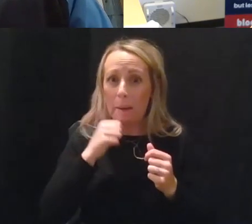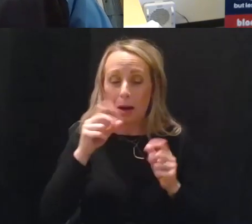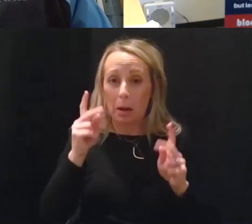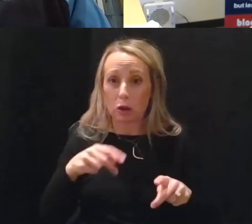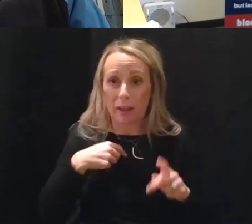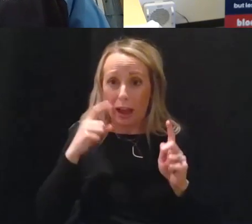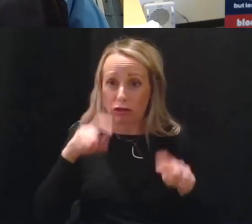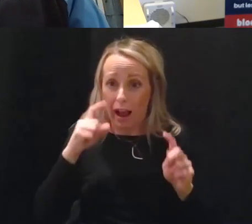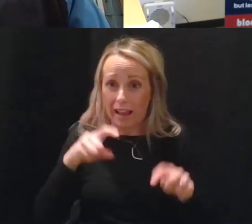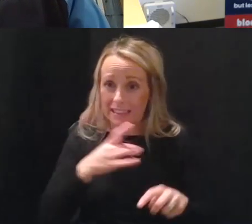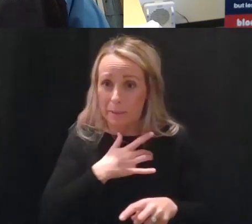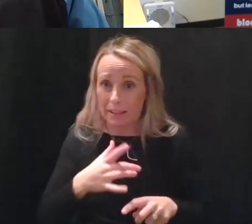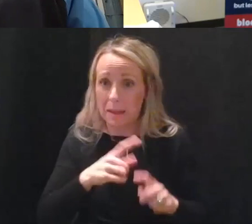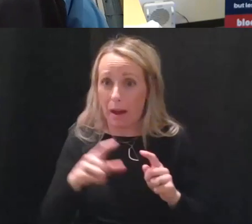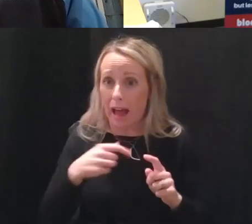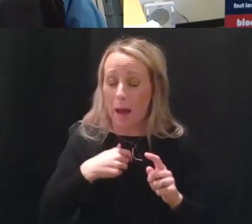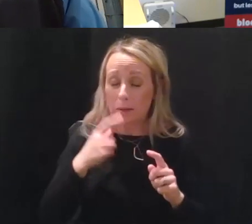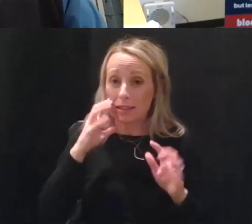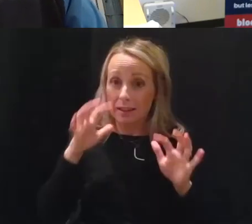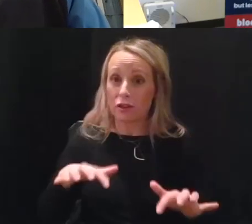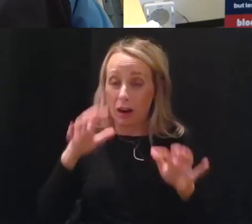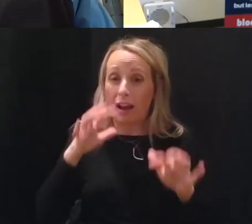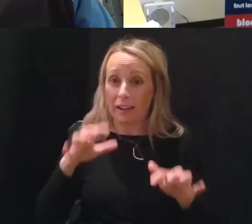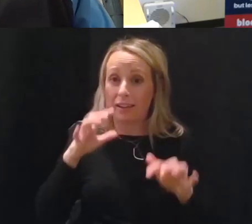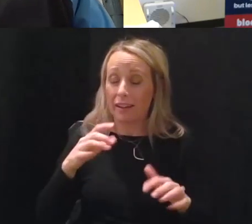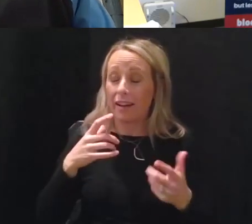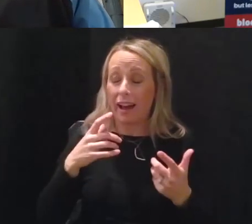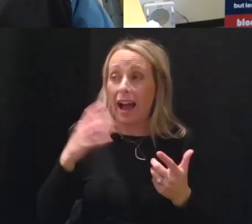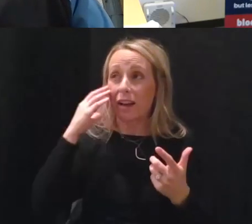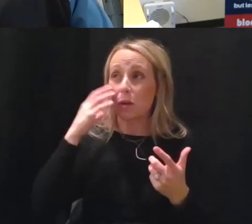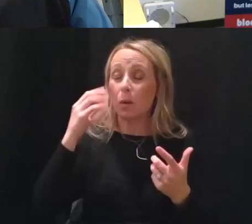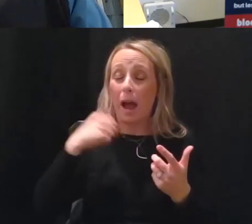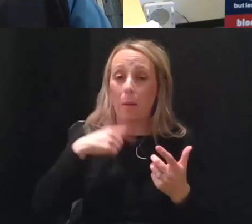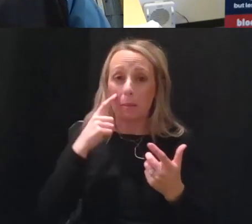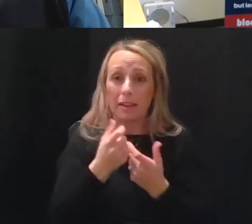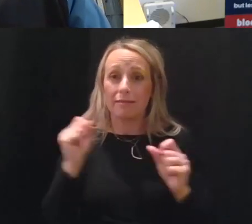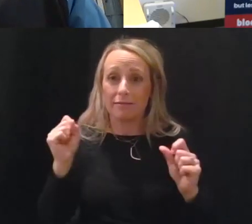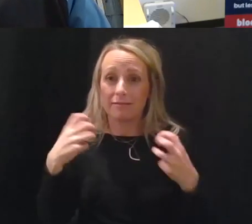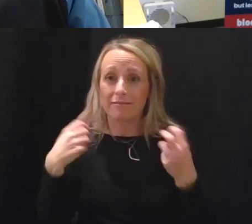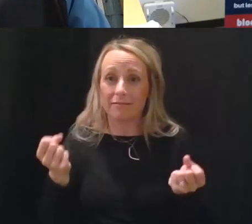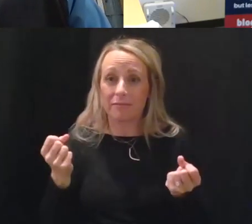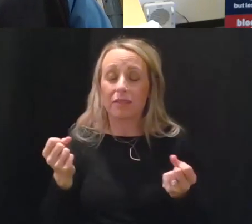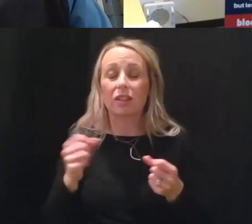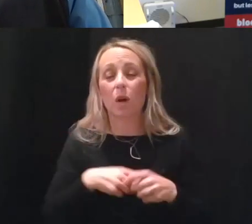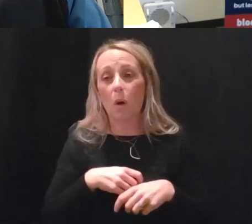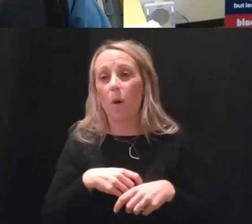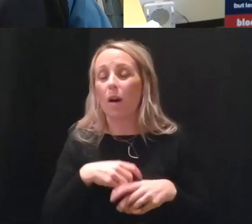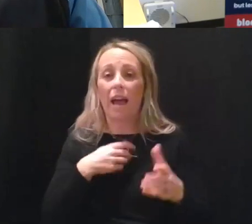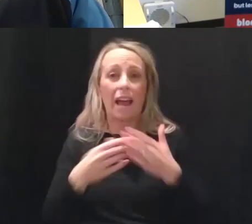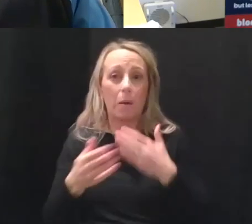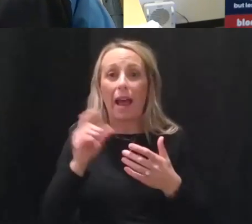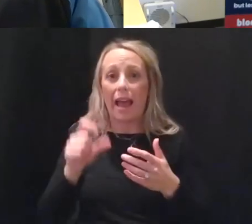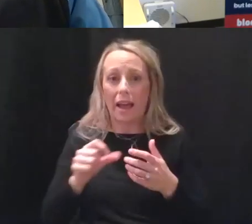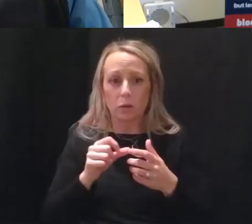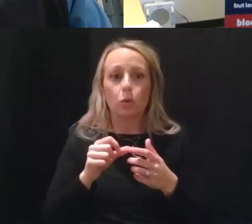crying. I was like, "You know what, God, we're going to get out of here." So we had to do 4 more days of the remdesivir, because you do 1 bag a